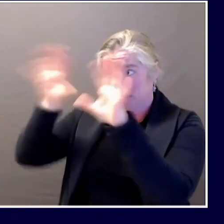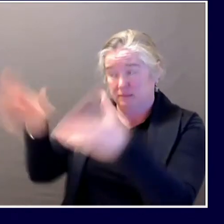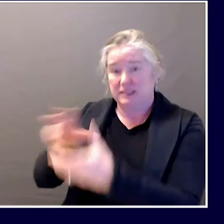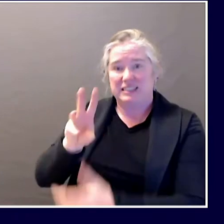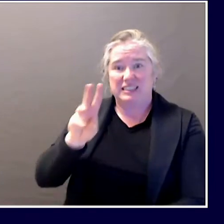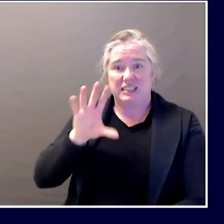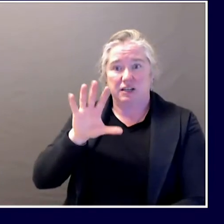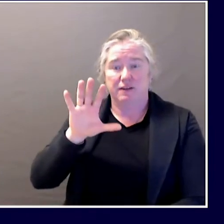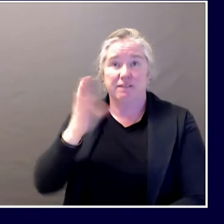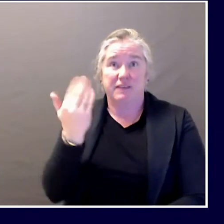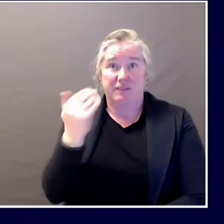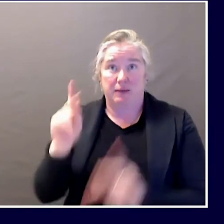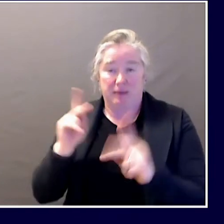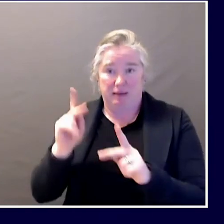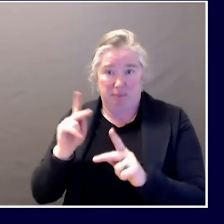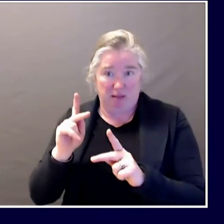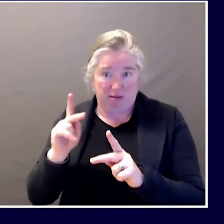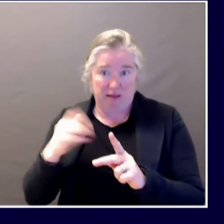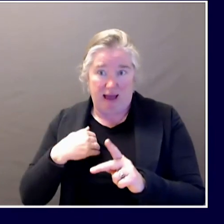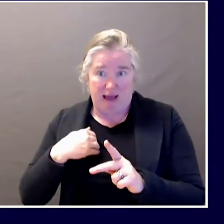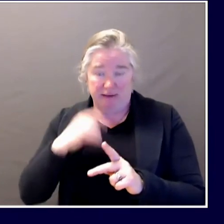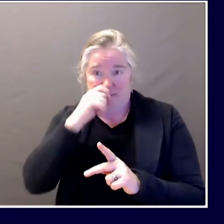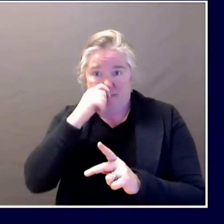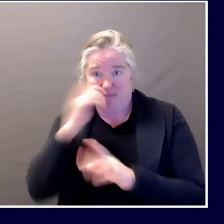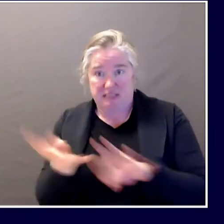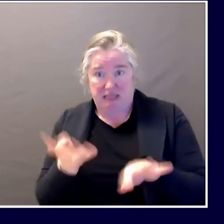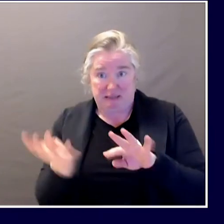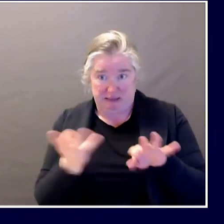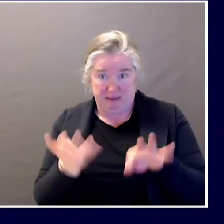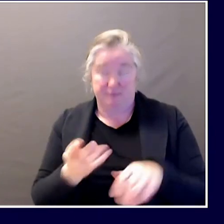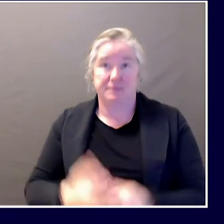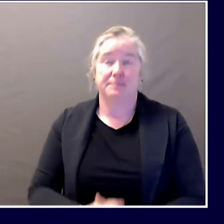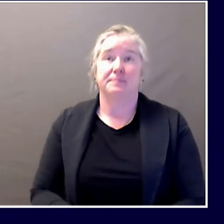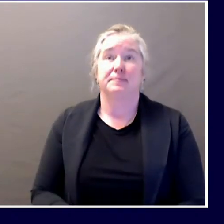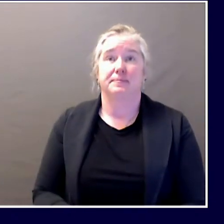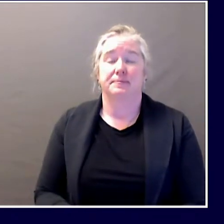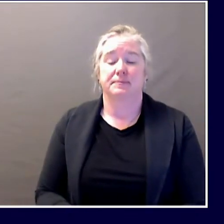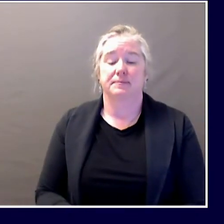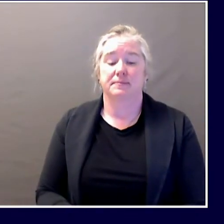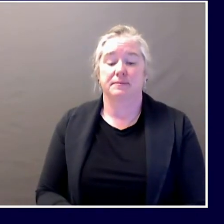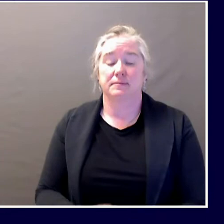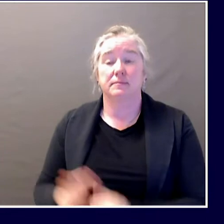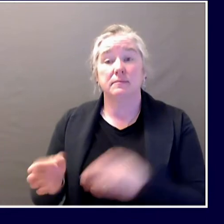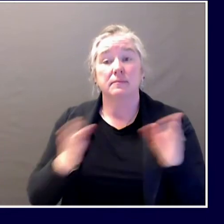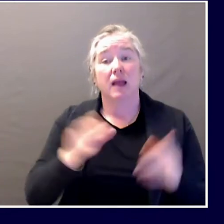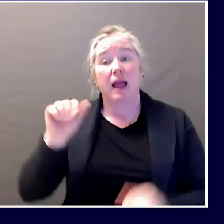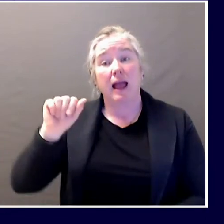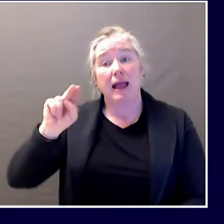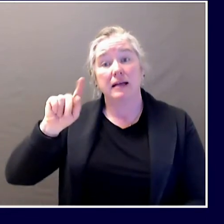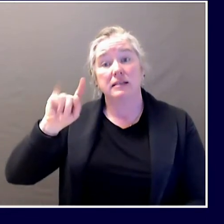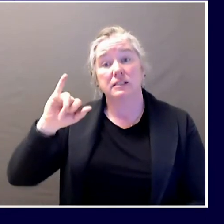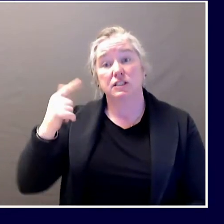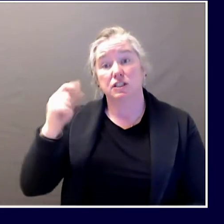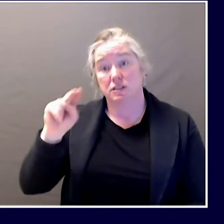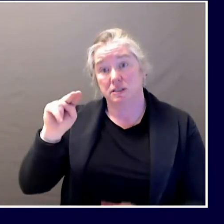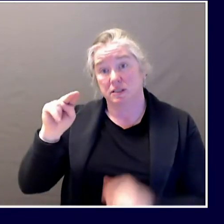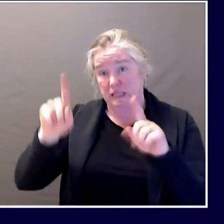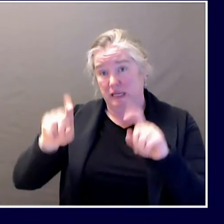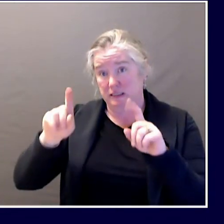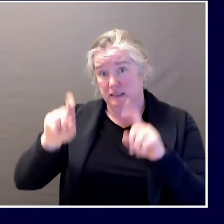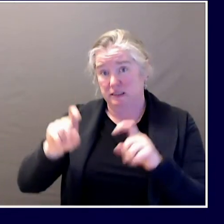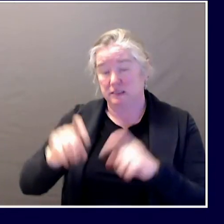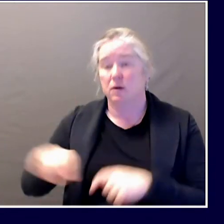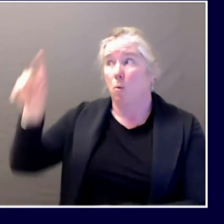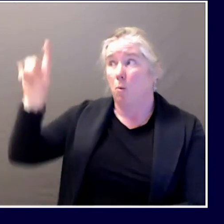being conducted for every 100,000 people in Maine. With respect to antigen tests, the